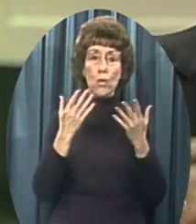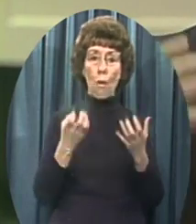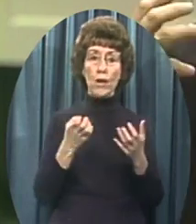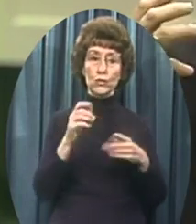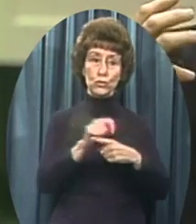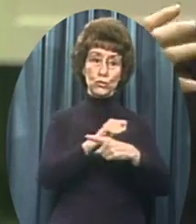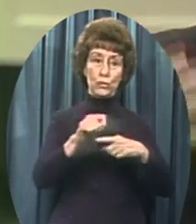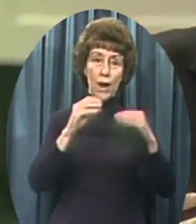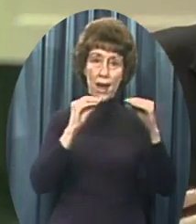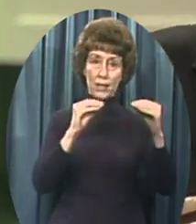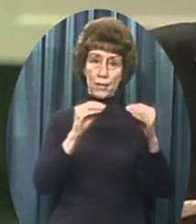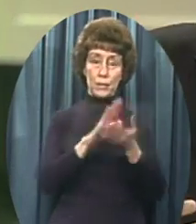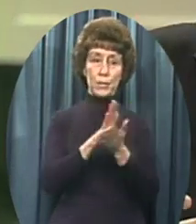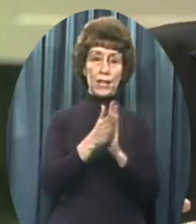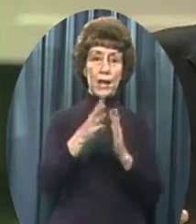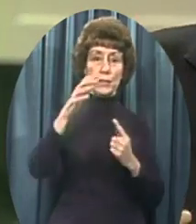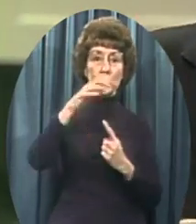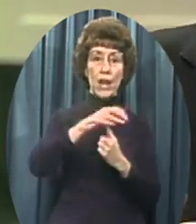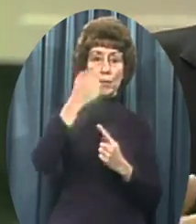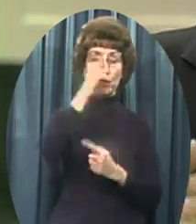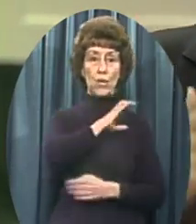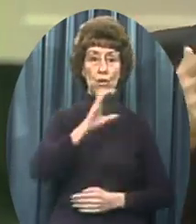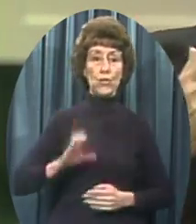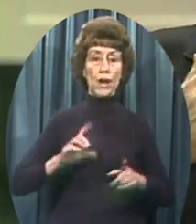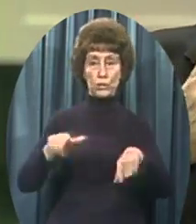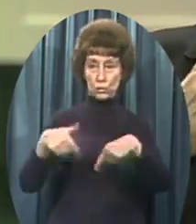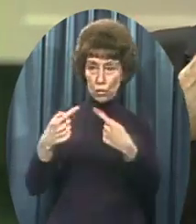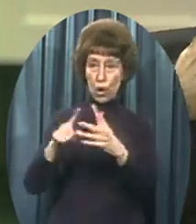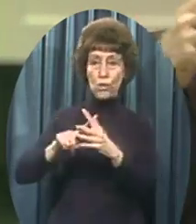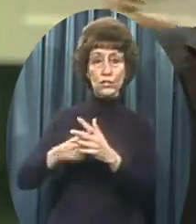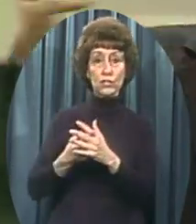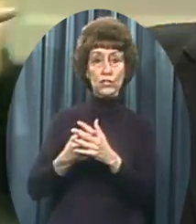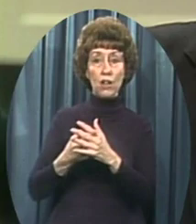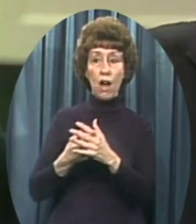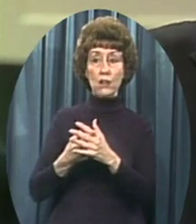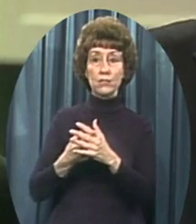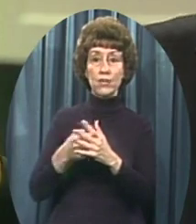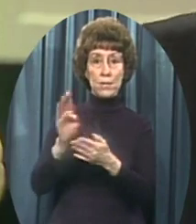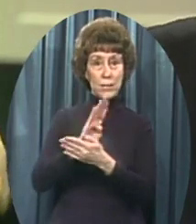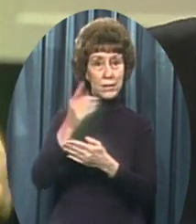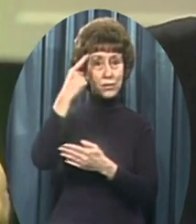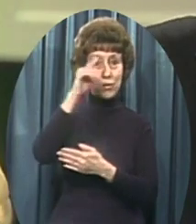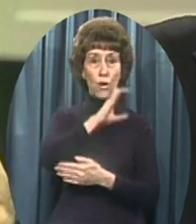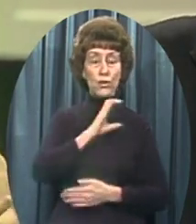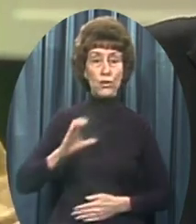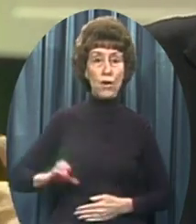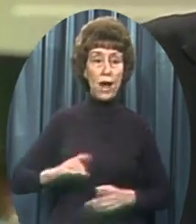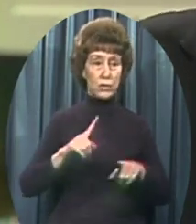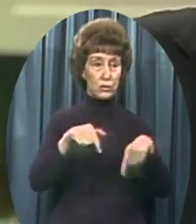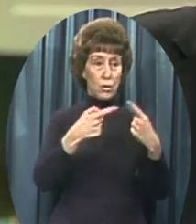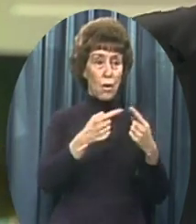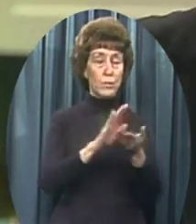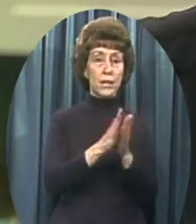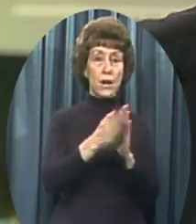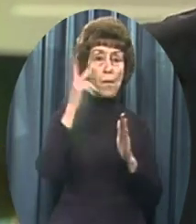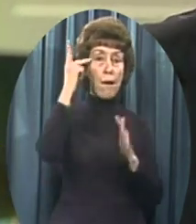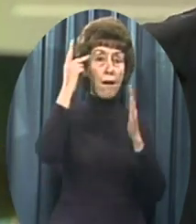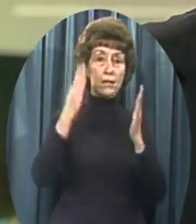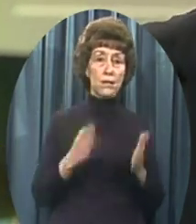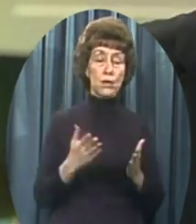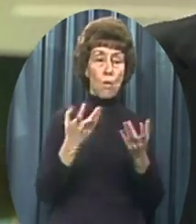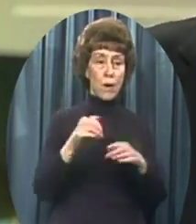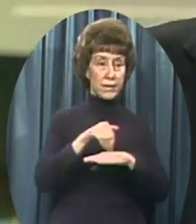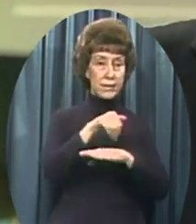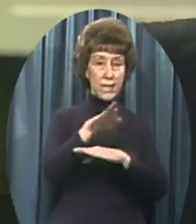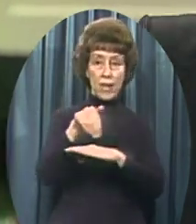for Christ, go out and start Christian businesses, go as Christians into the political realm and help lead our nation. We want to send them out as